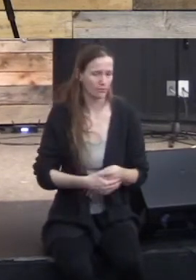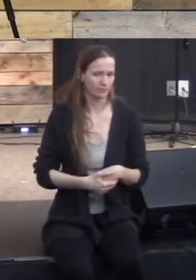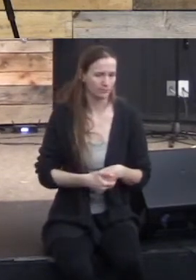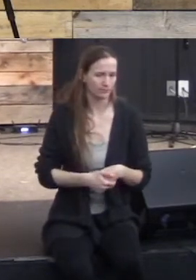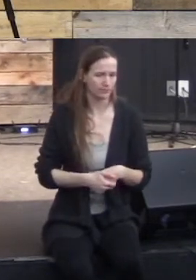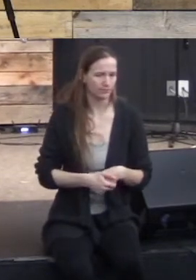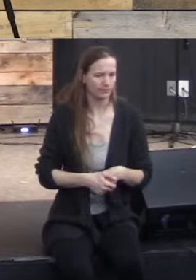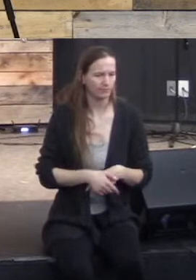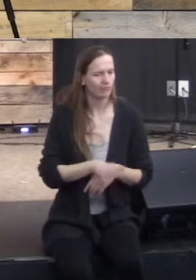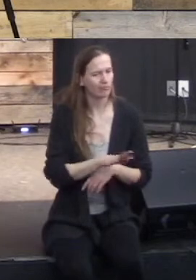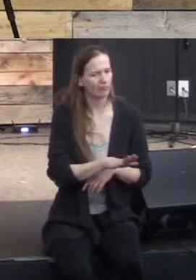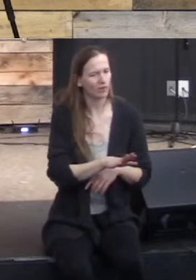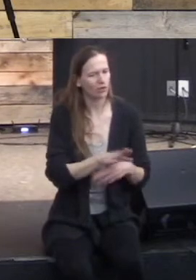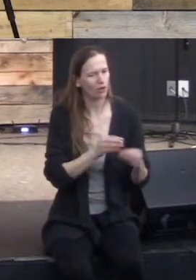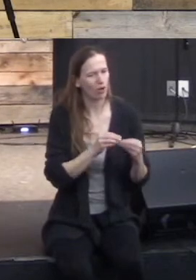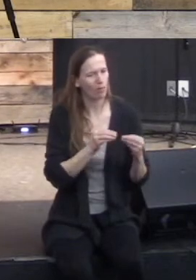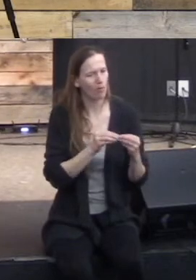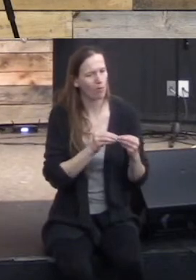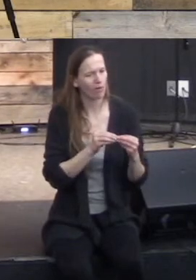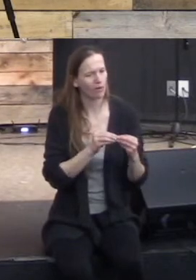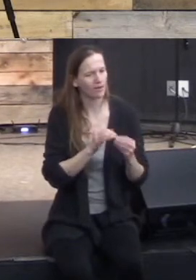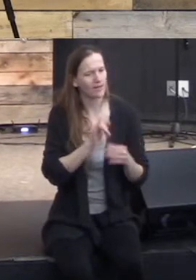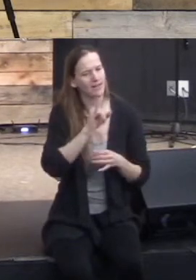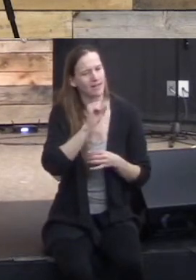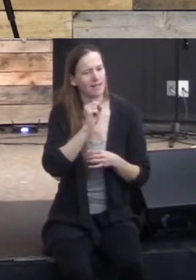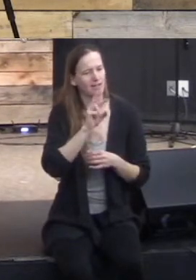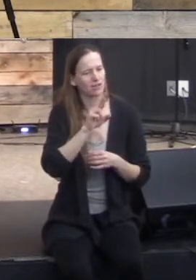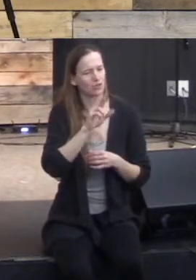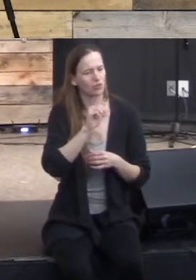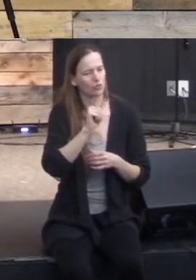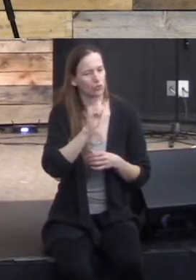You're more an Israel.